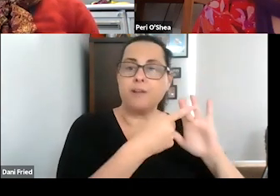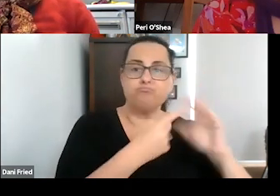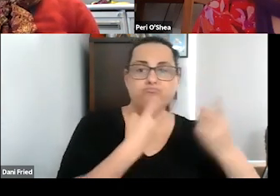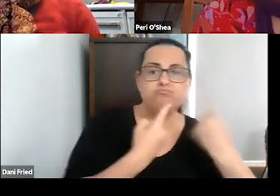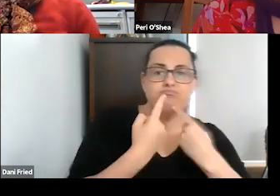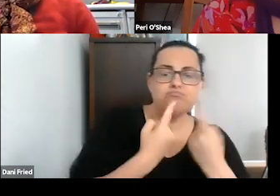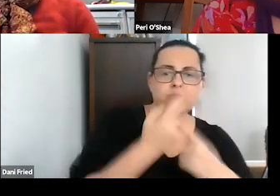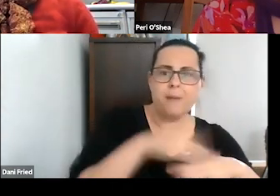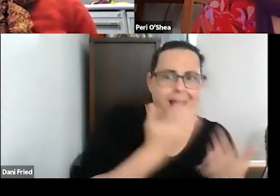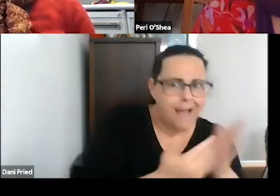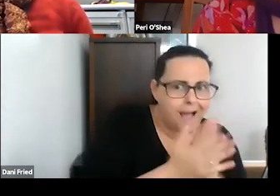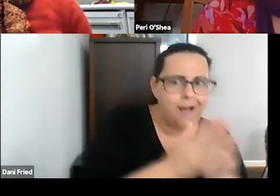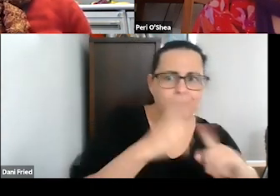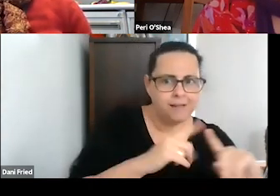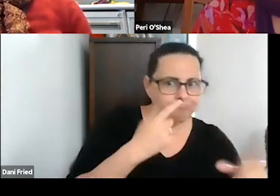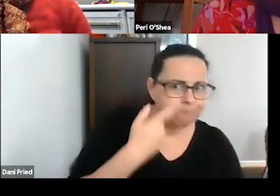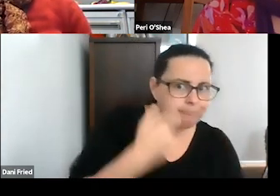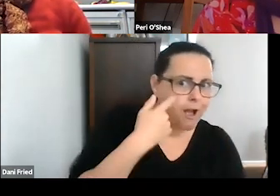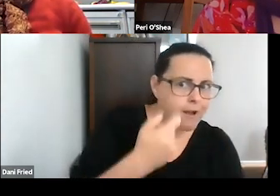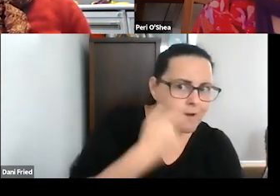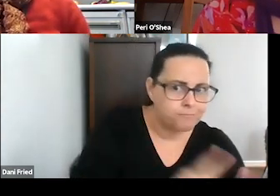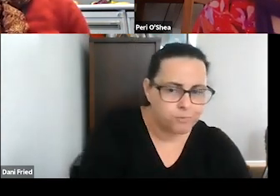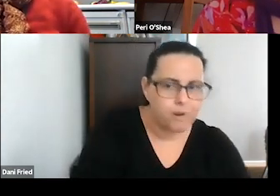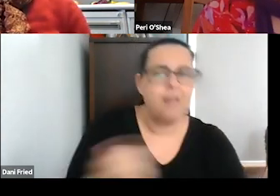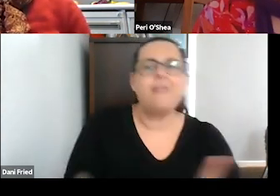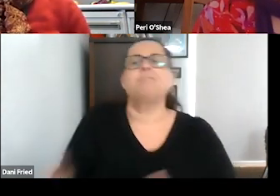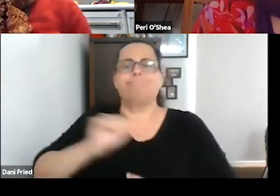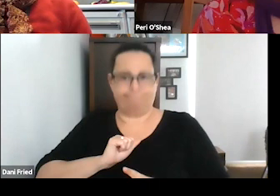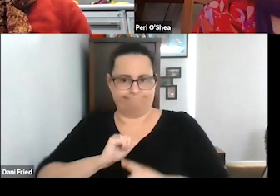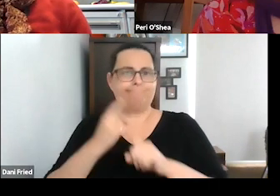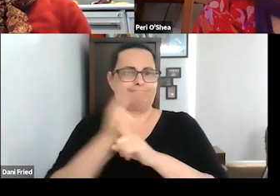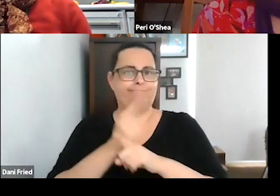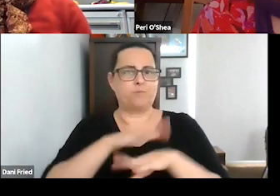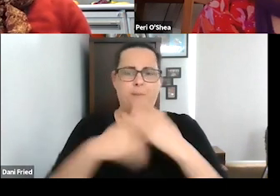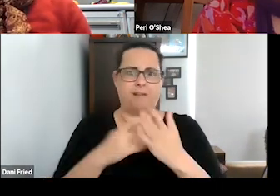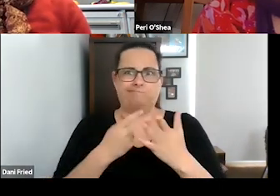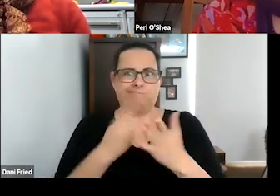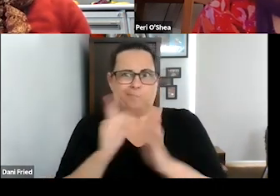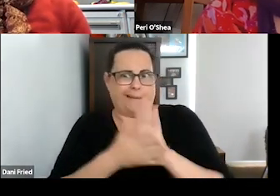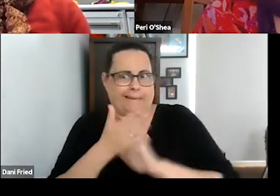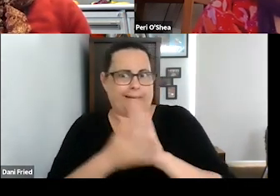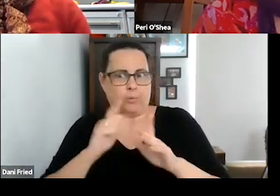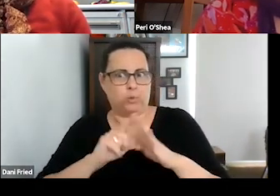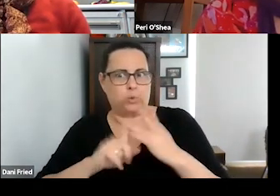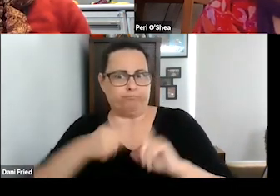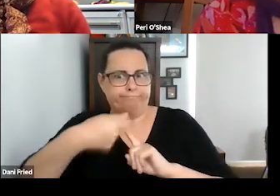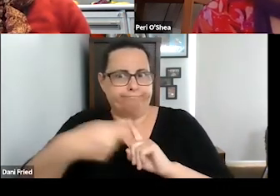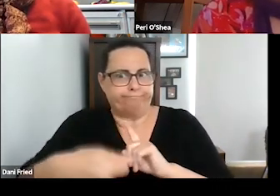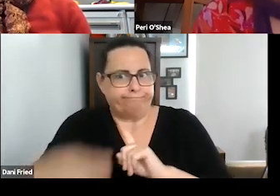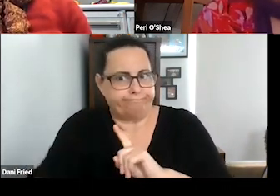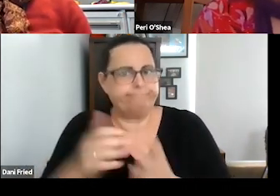from the research. And then it's back to me to talk about what we learned and the implications and what we've done since.